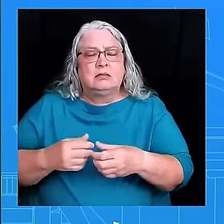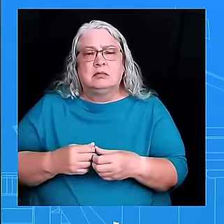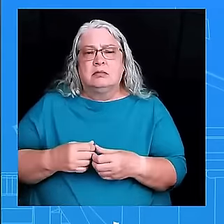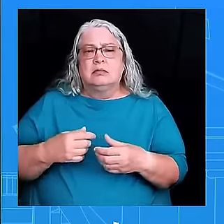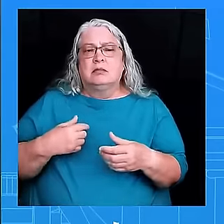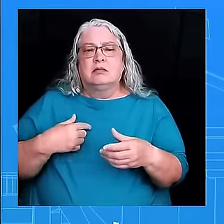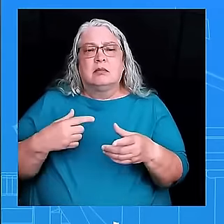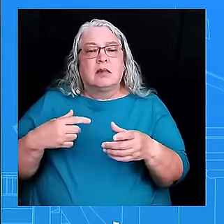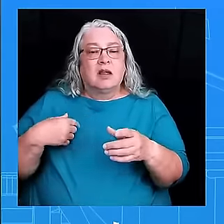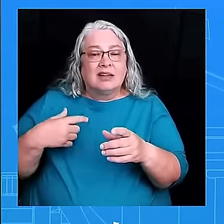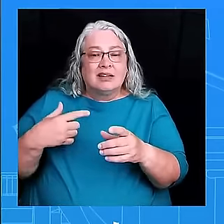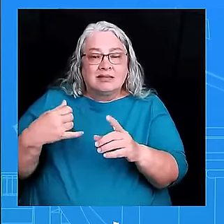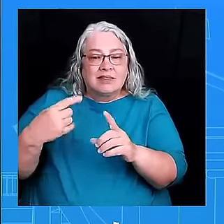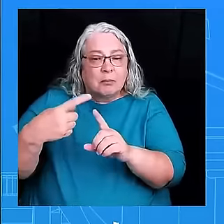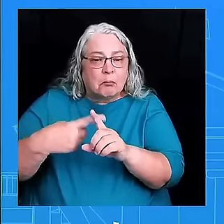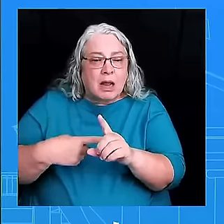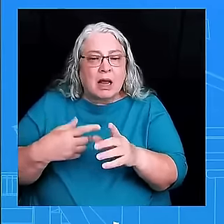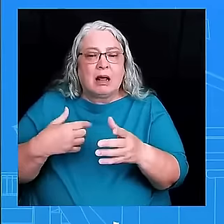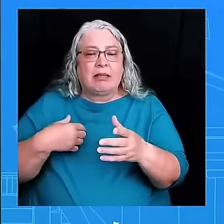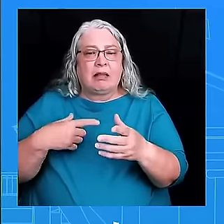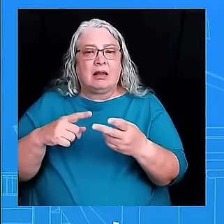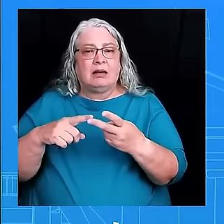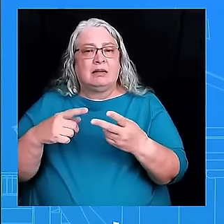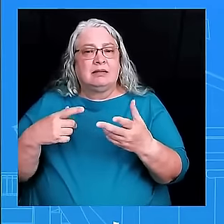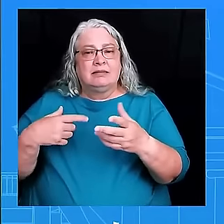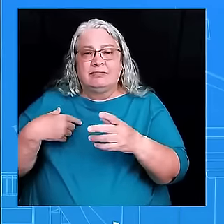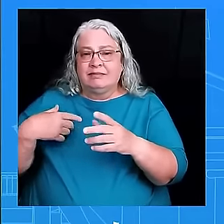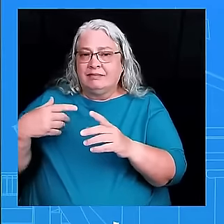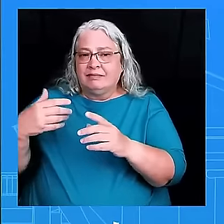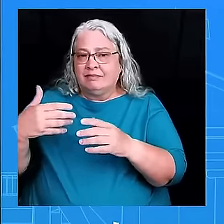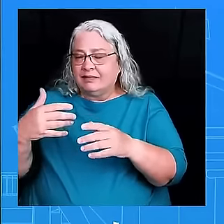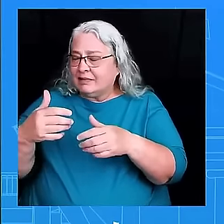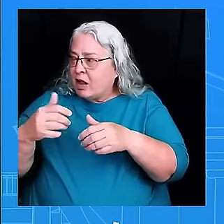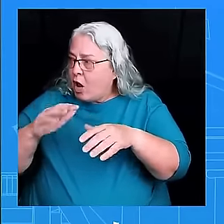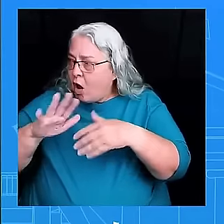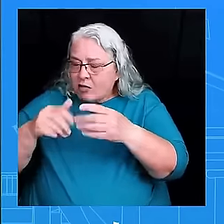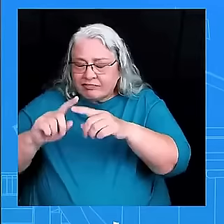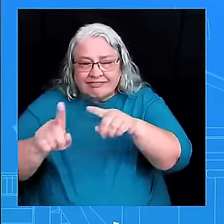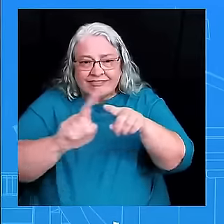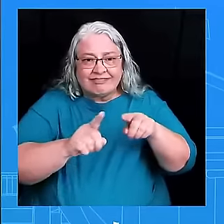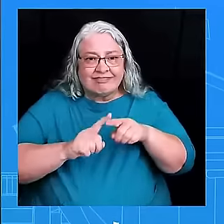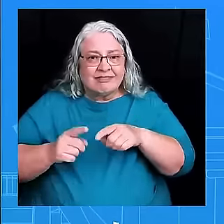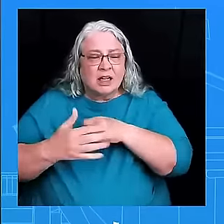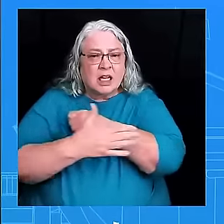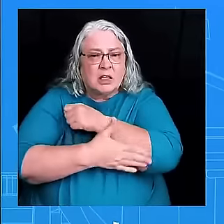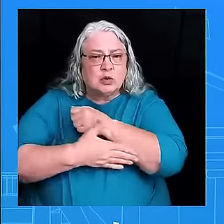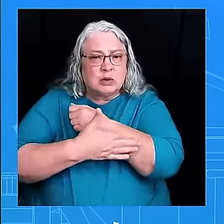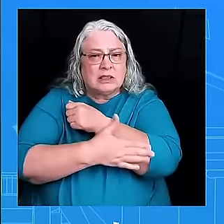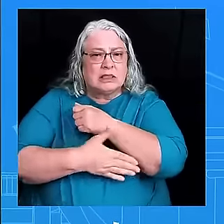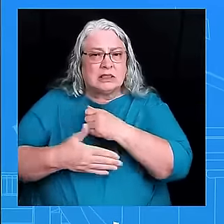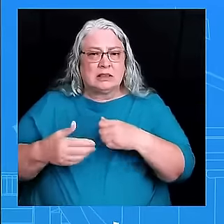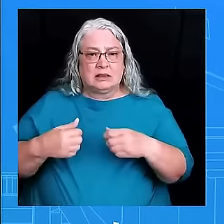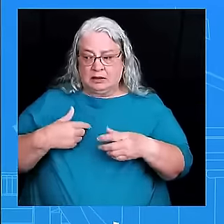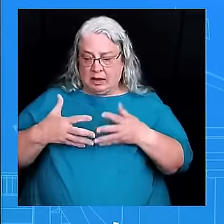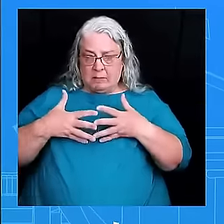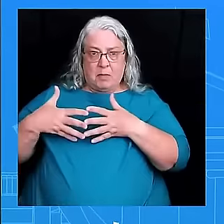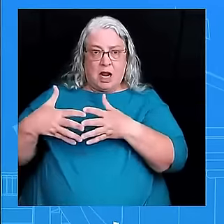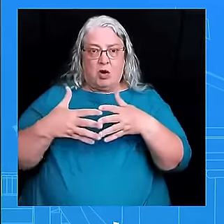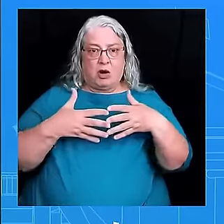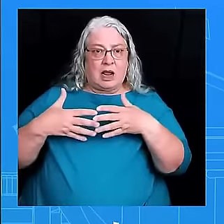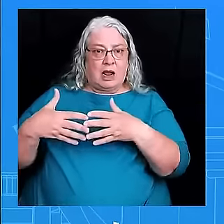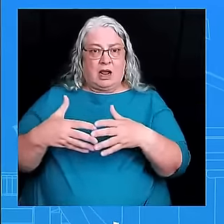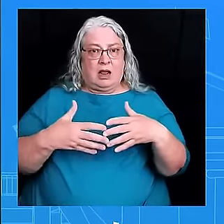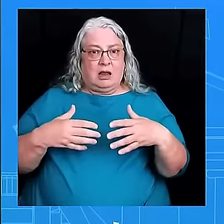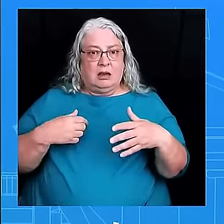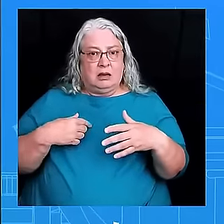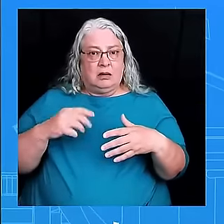countries involved. It wasn't about American politics, the American political calendar, presidents thinking on other issues. And it did happen to